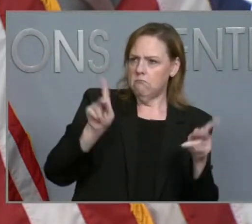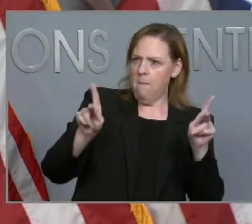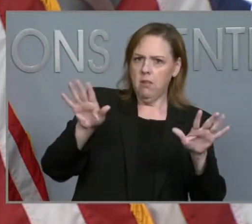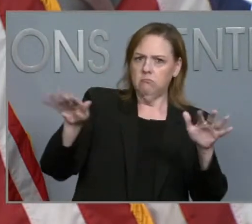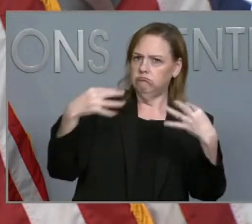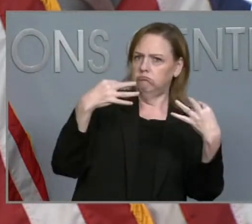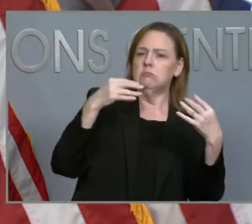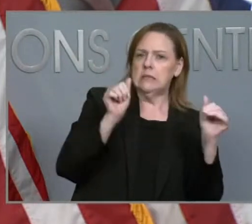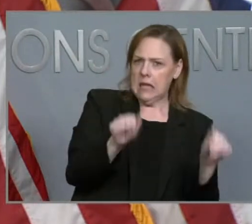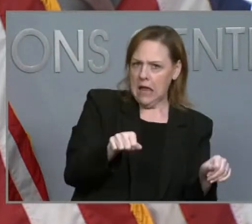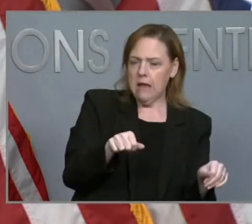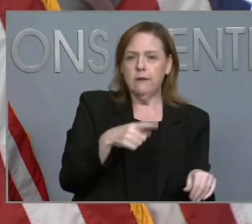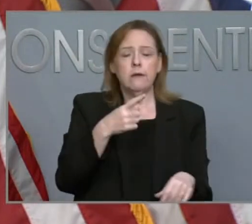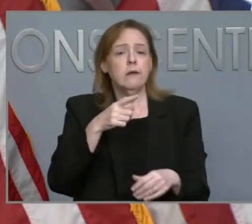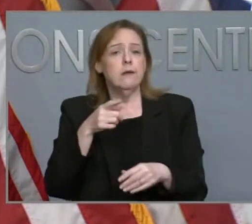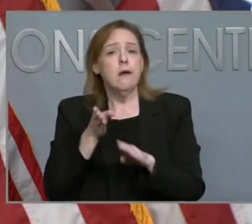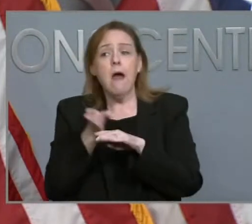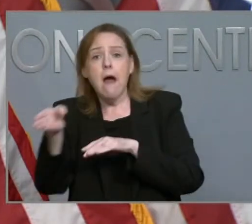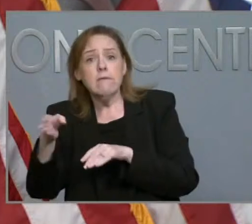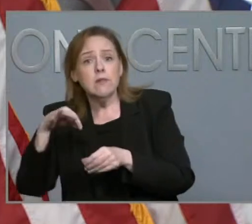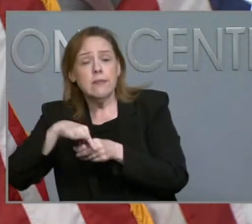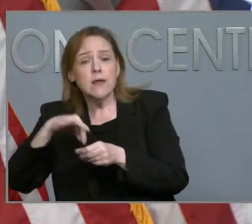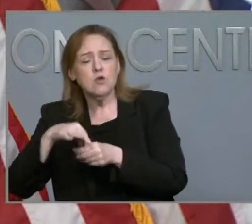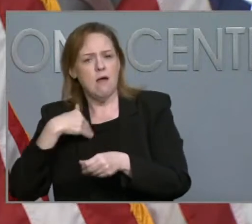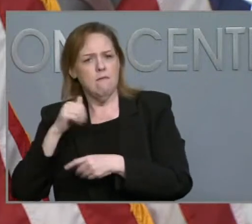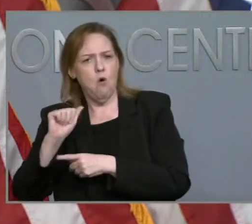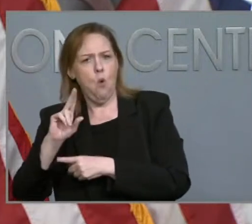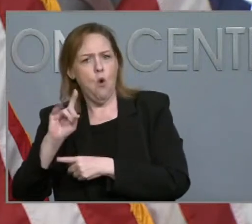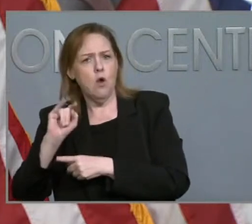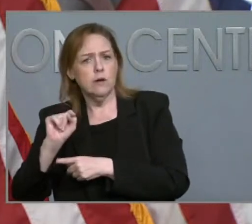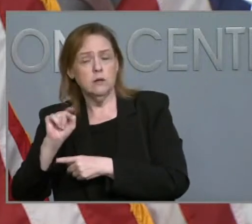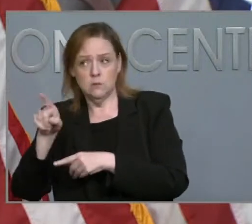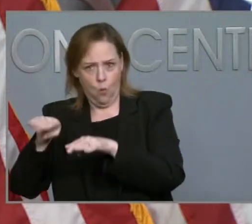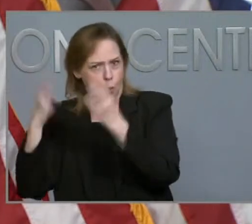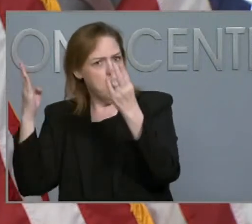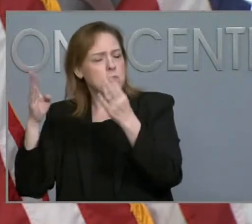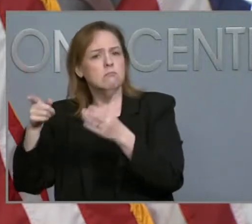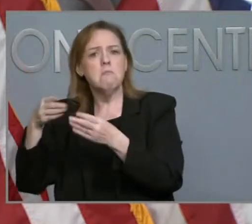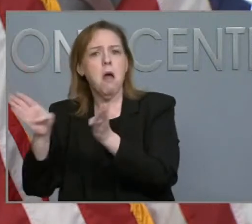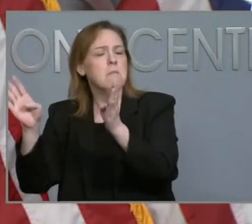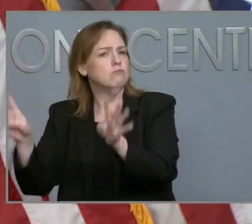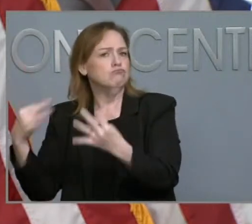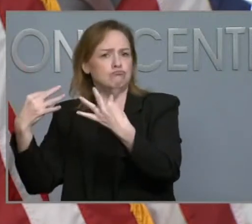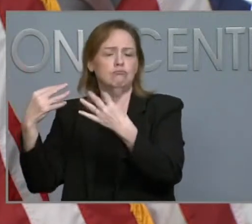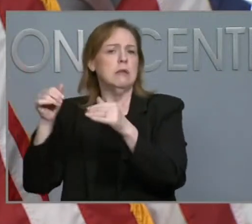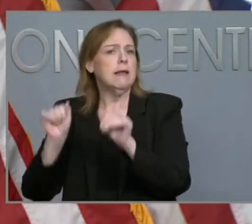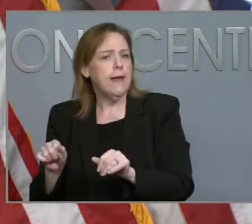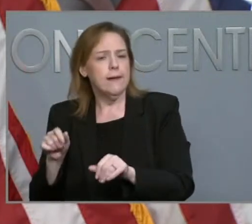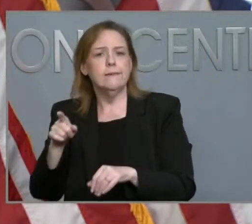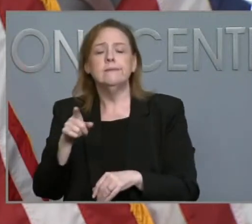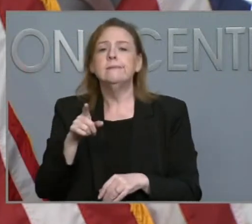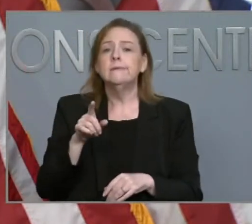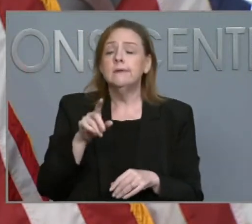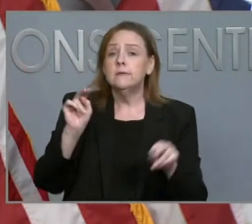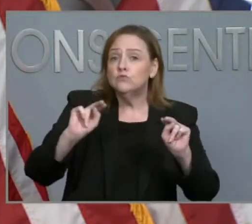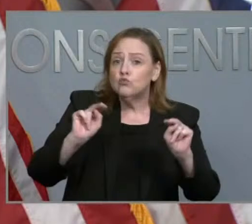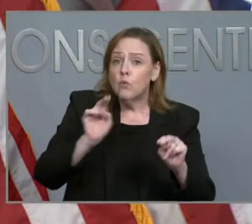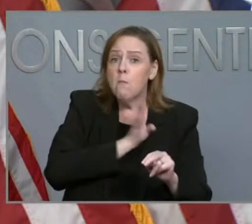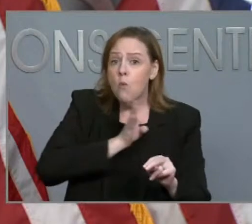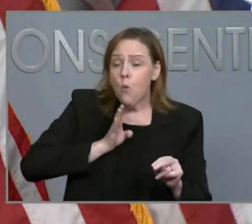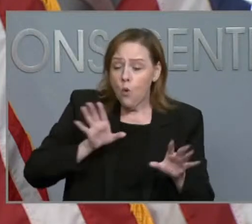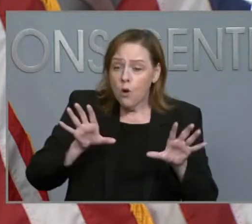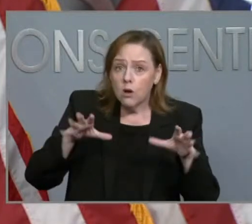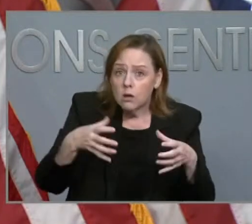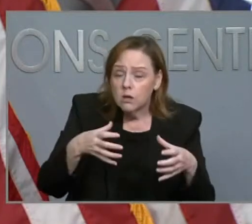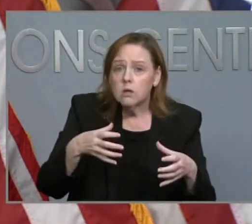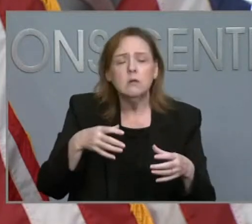post-election audits are open to the public. The meetings that these bipartisan boards are having are open to the public. And so I think that